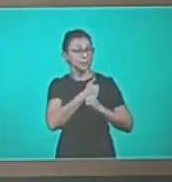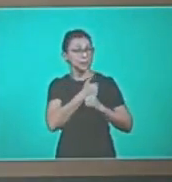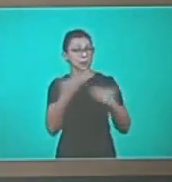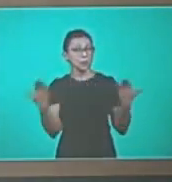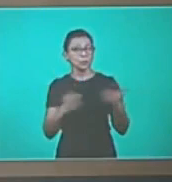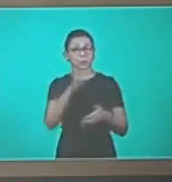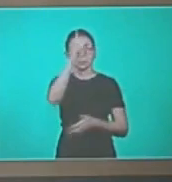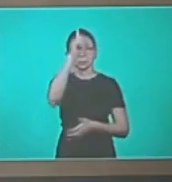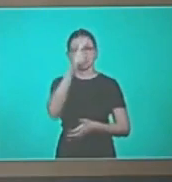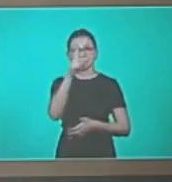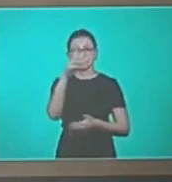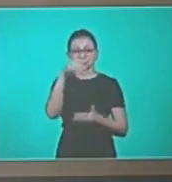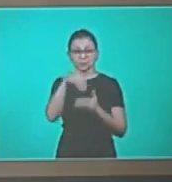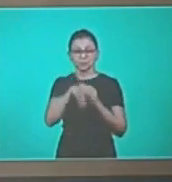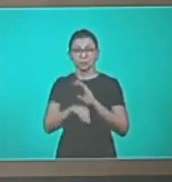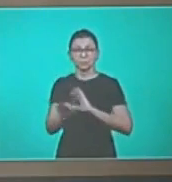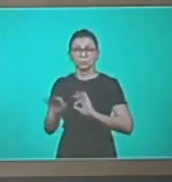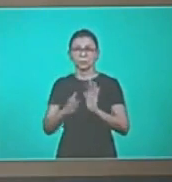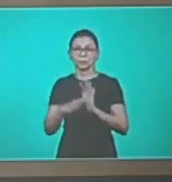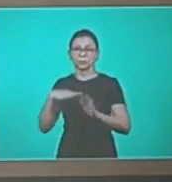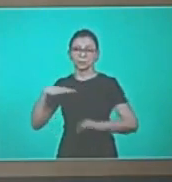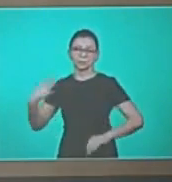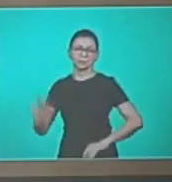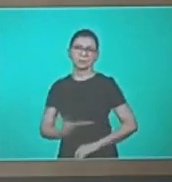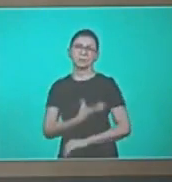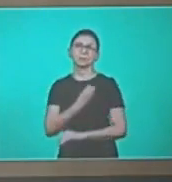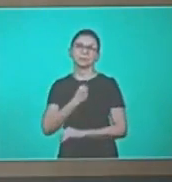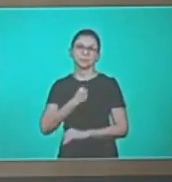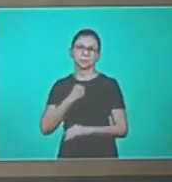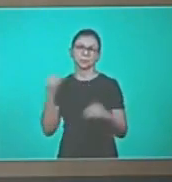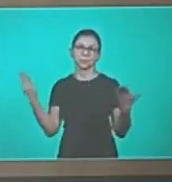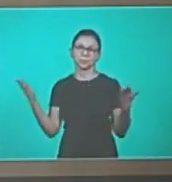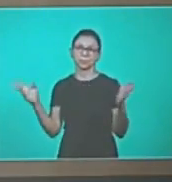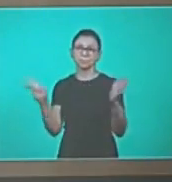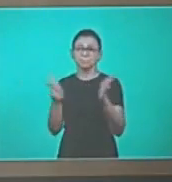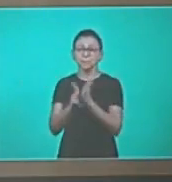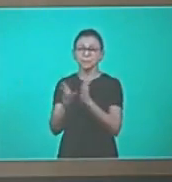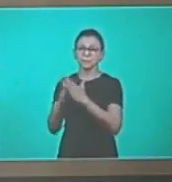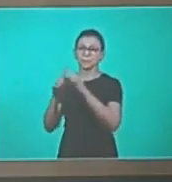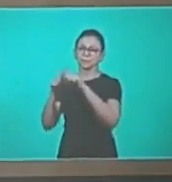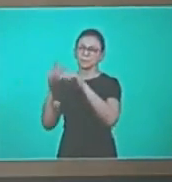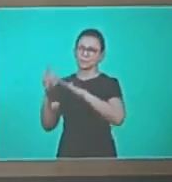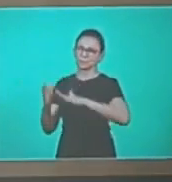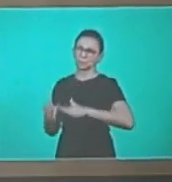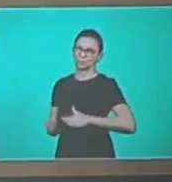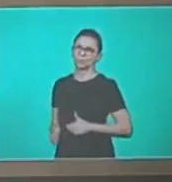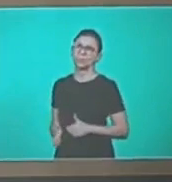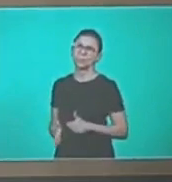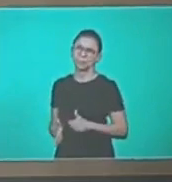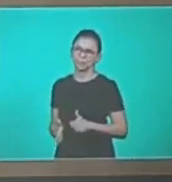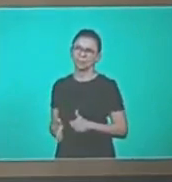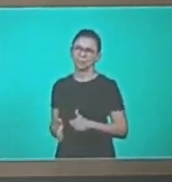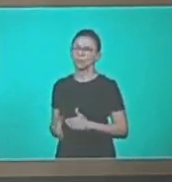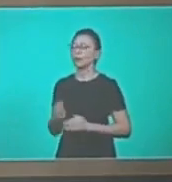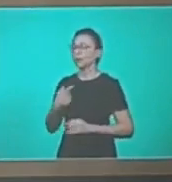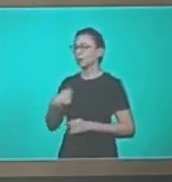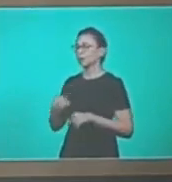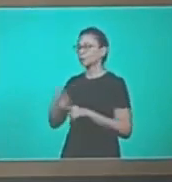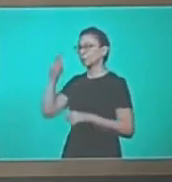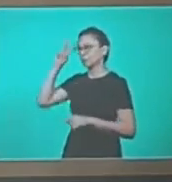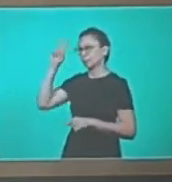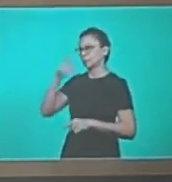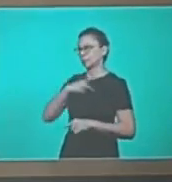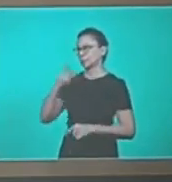a privilege to be part of the vineyard. We didn't deserve to be here. And we are now the ones that were hired at the last